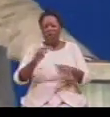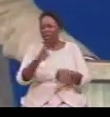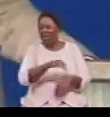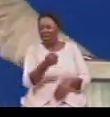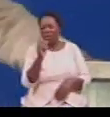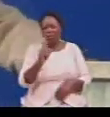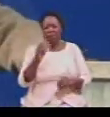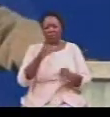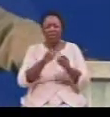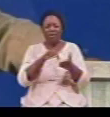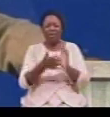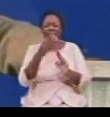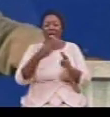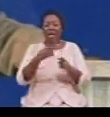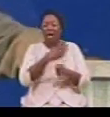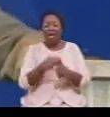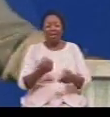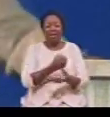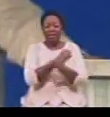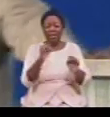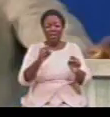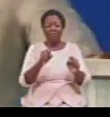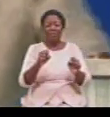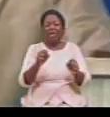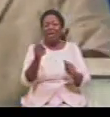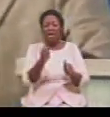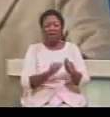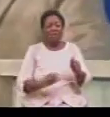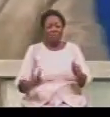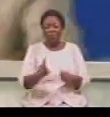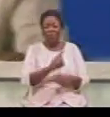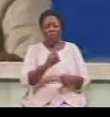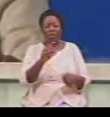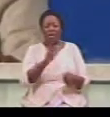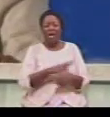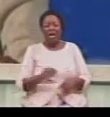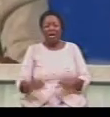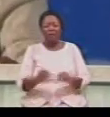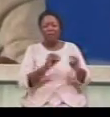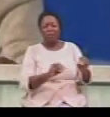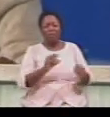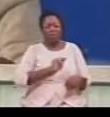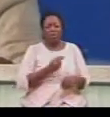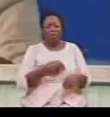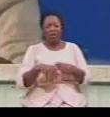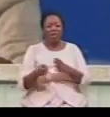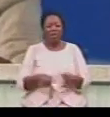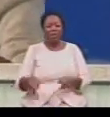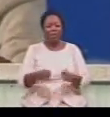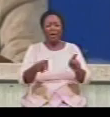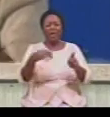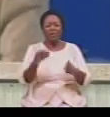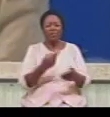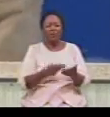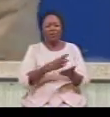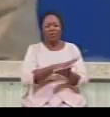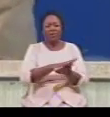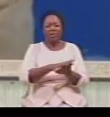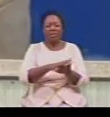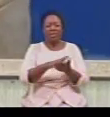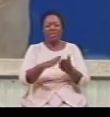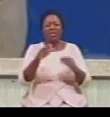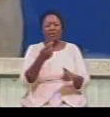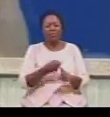anyone and save everyone and put us in the path of righteousness